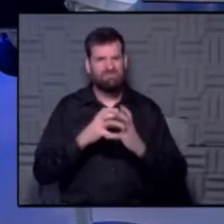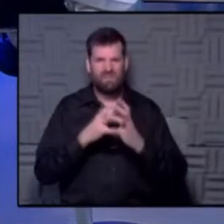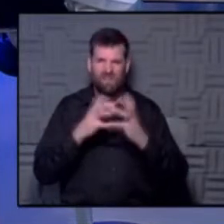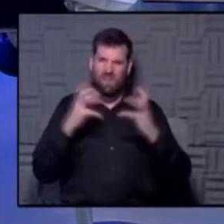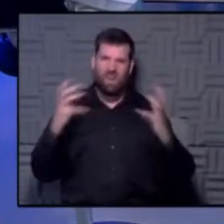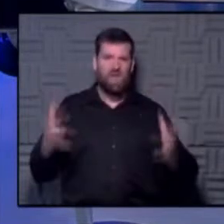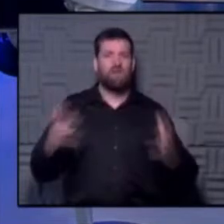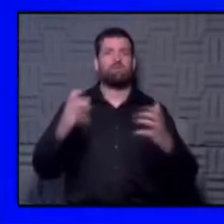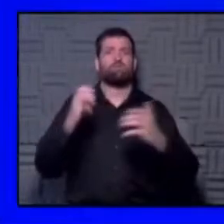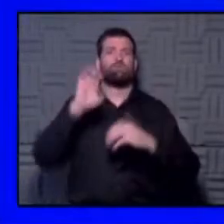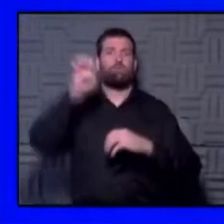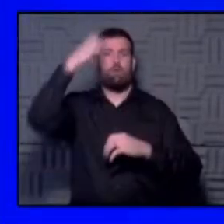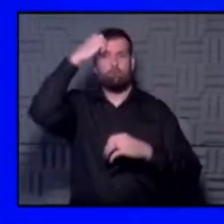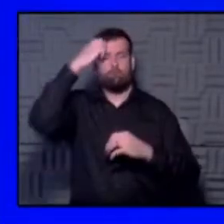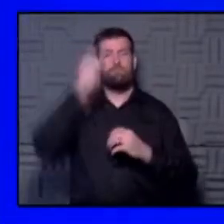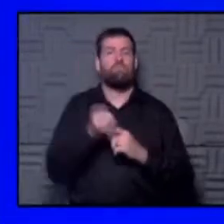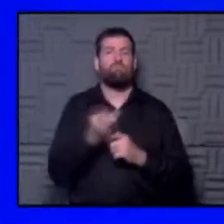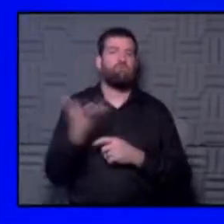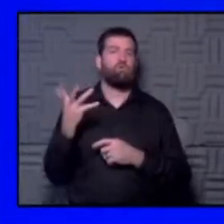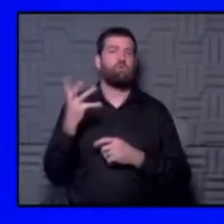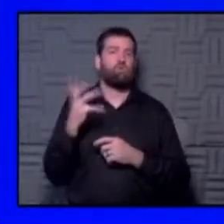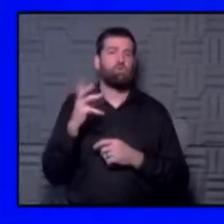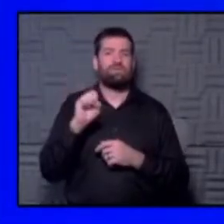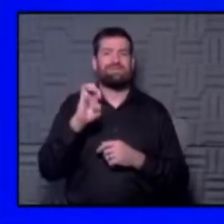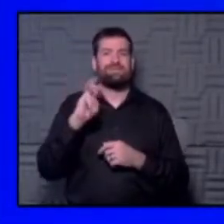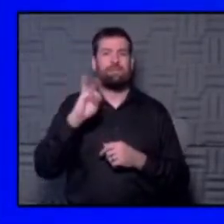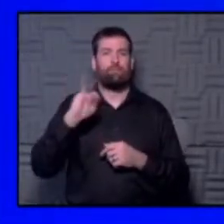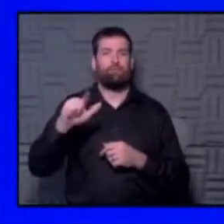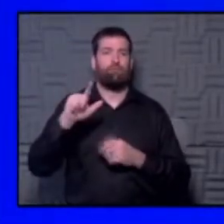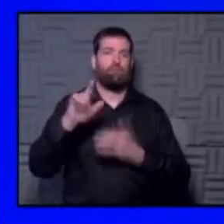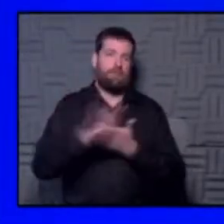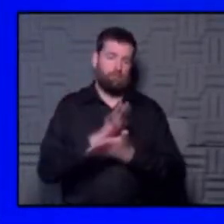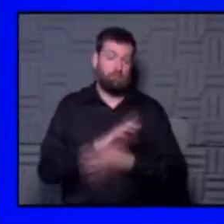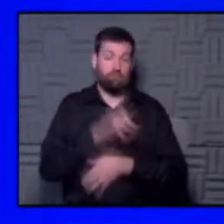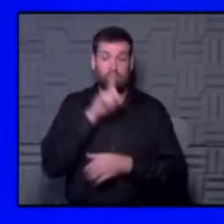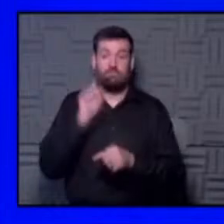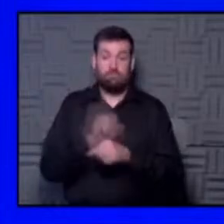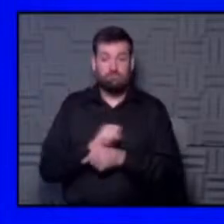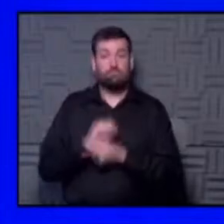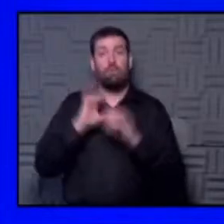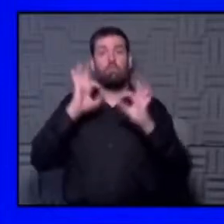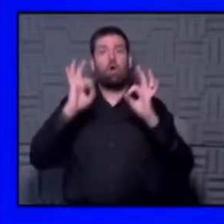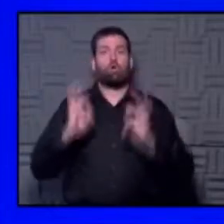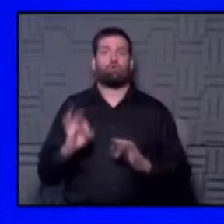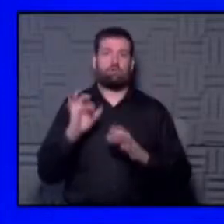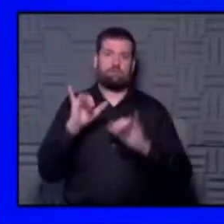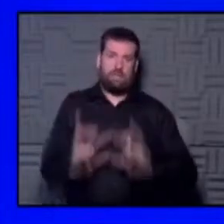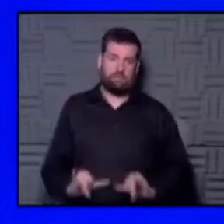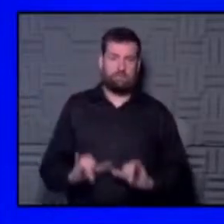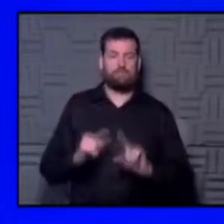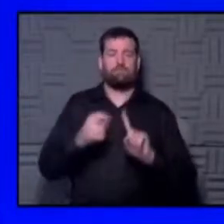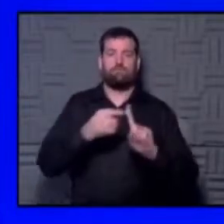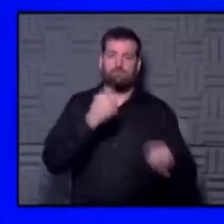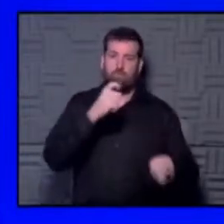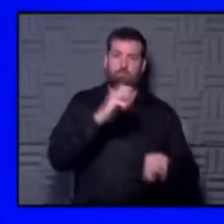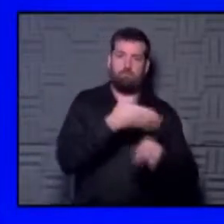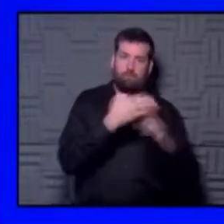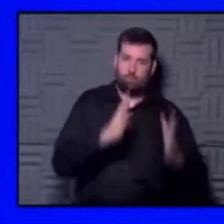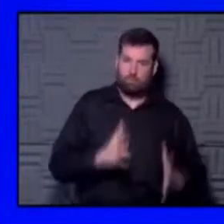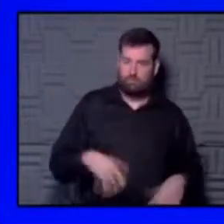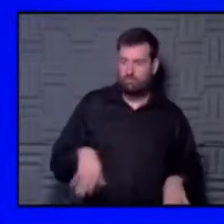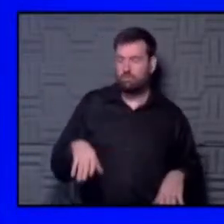are done in Europe. There are a couple seminal papers, and one of them did look at actual particle sizes that do come out of, and I